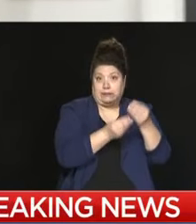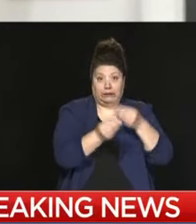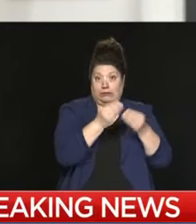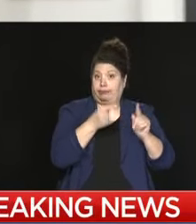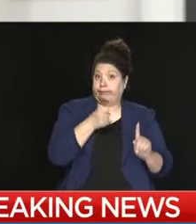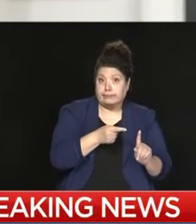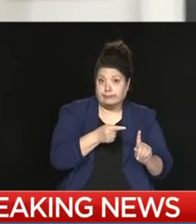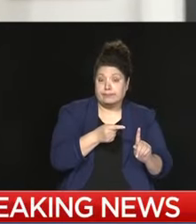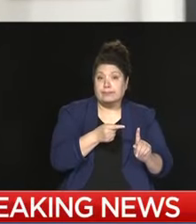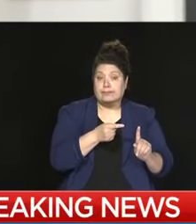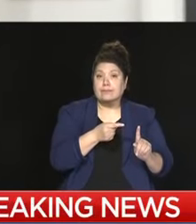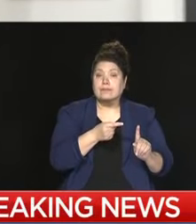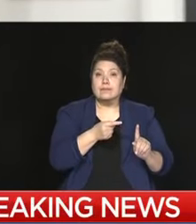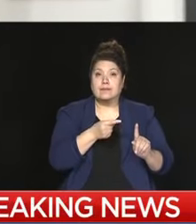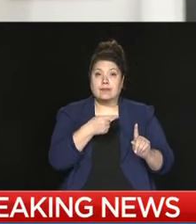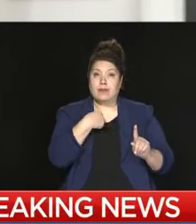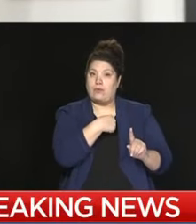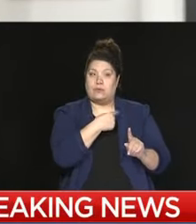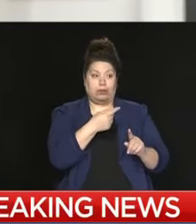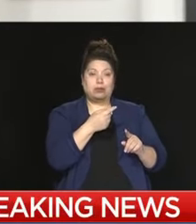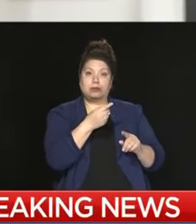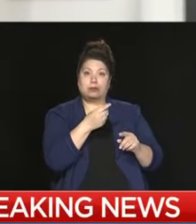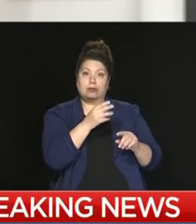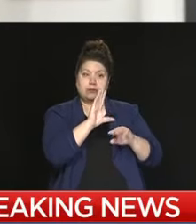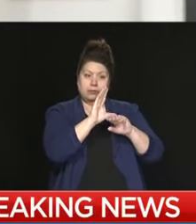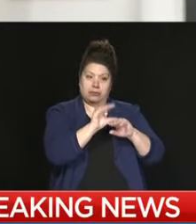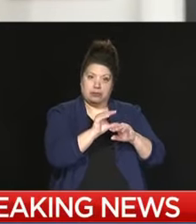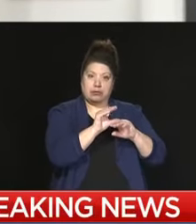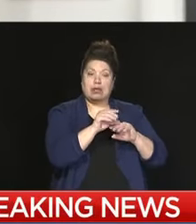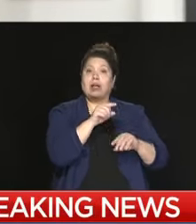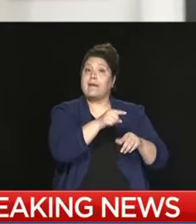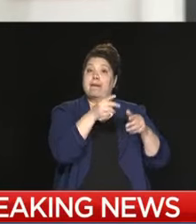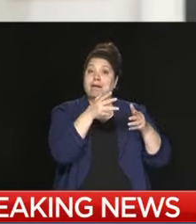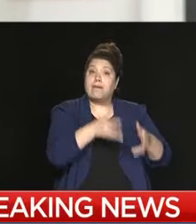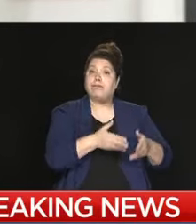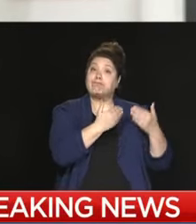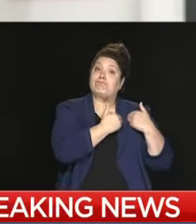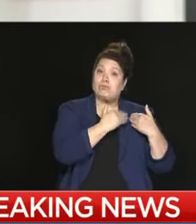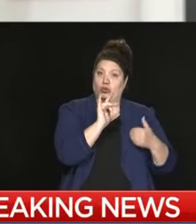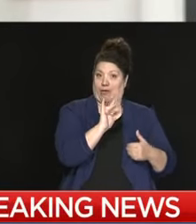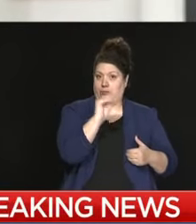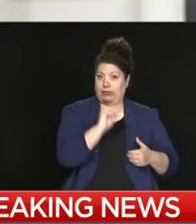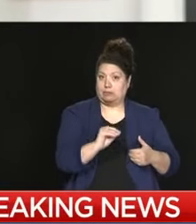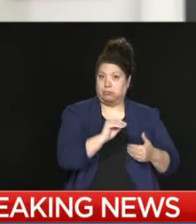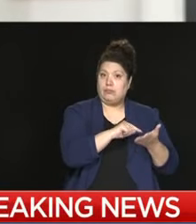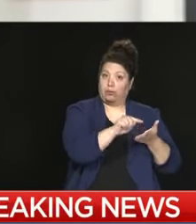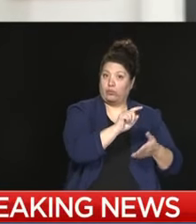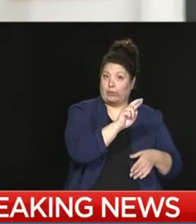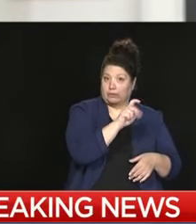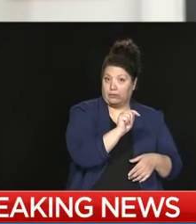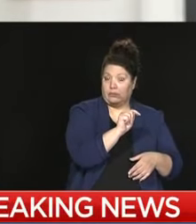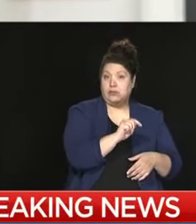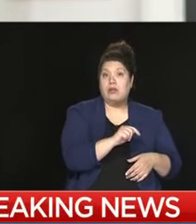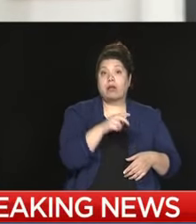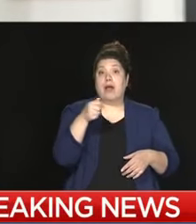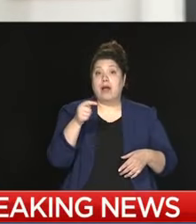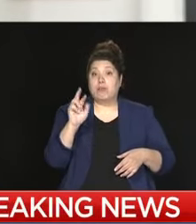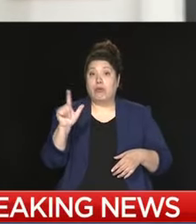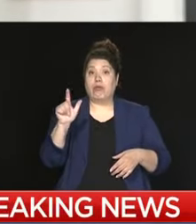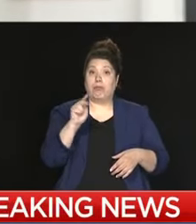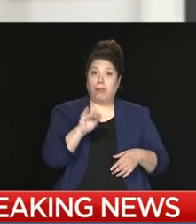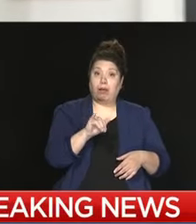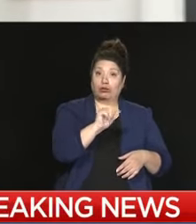closures, we will allow them to pay only 25% of their rent for April, May, and June.